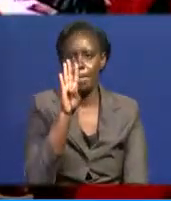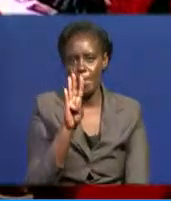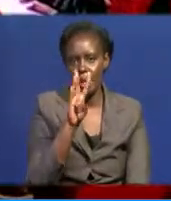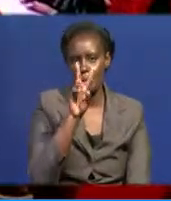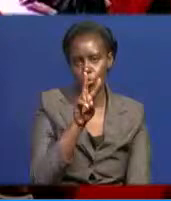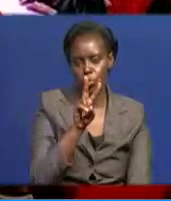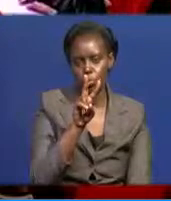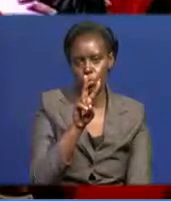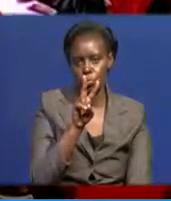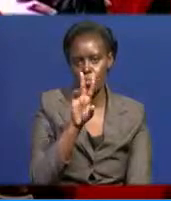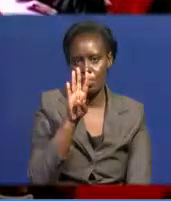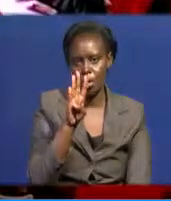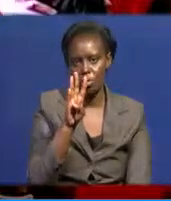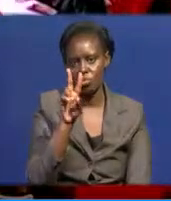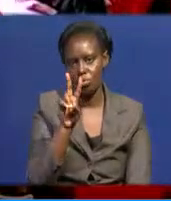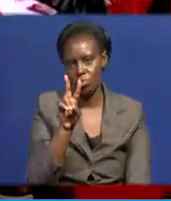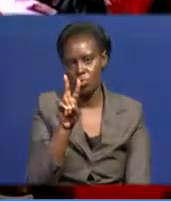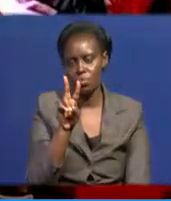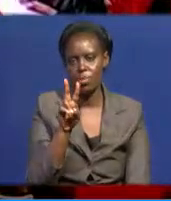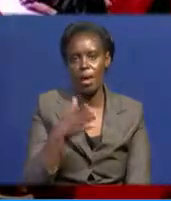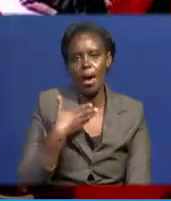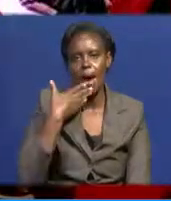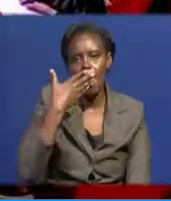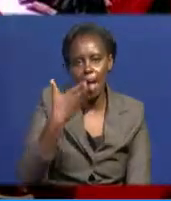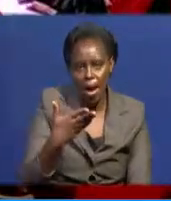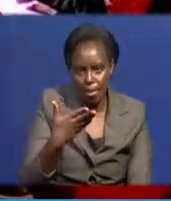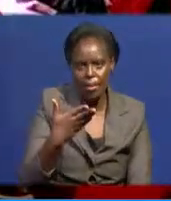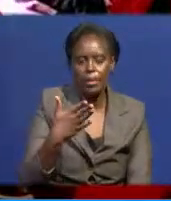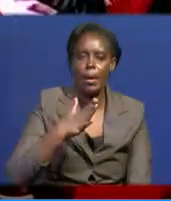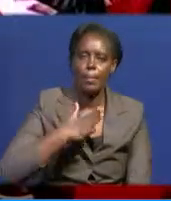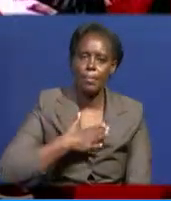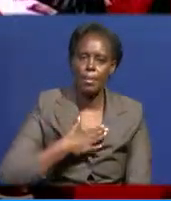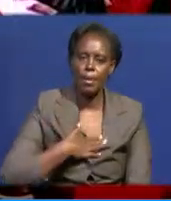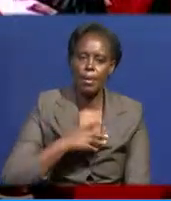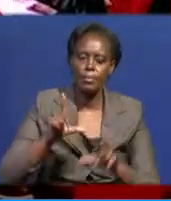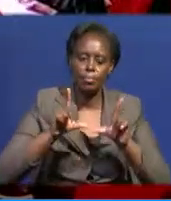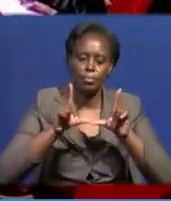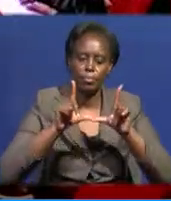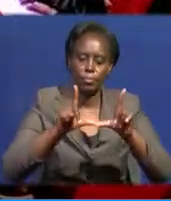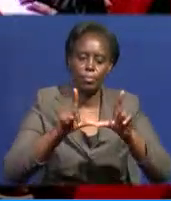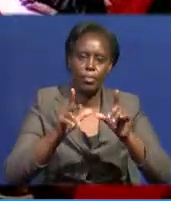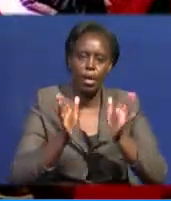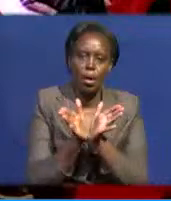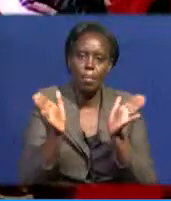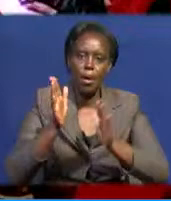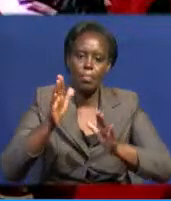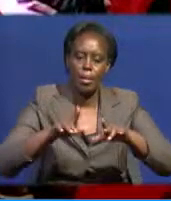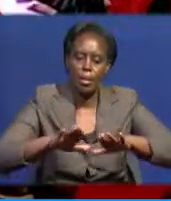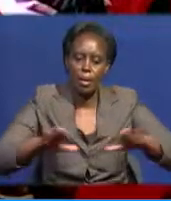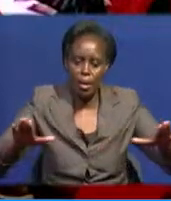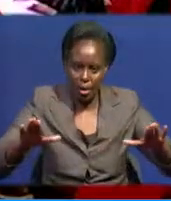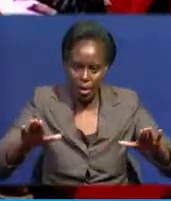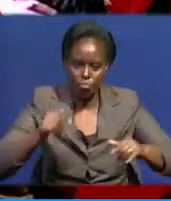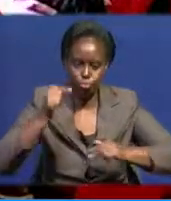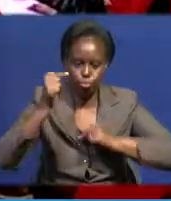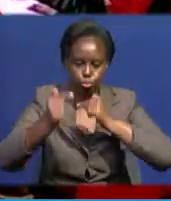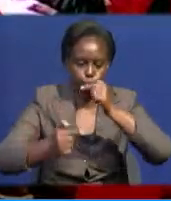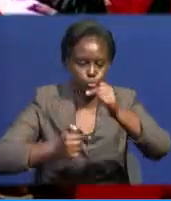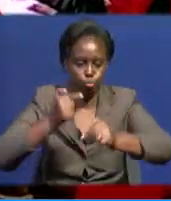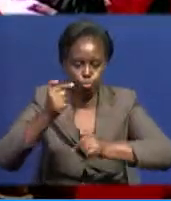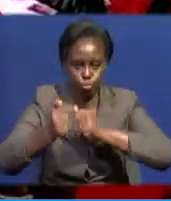two, part 2. I wish to respond as follows. The titling of public land has been going